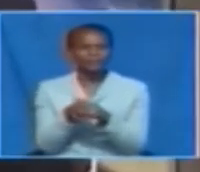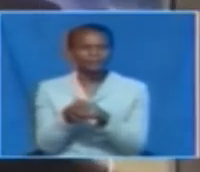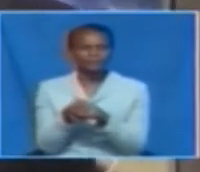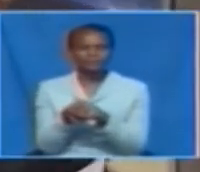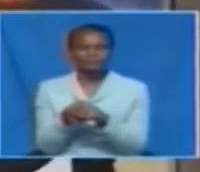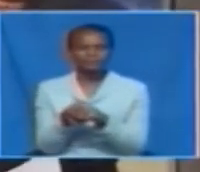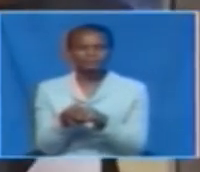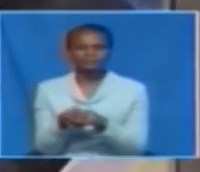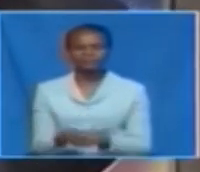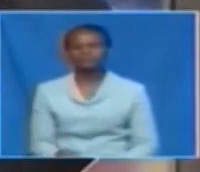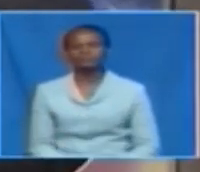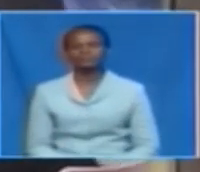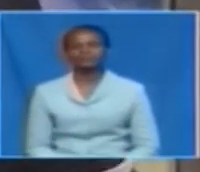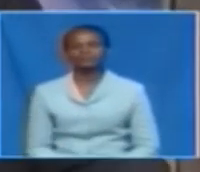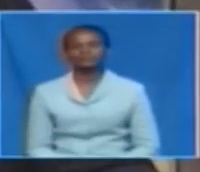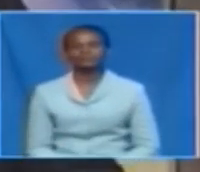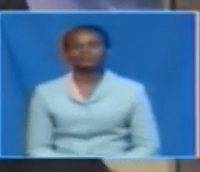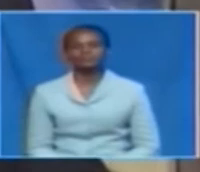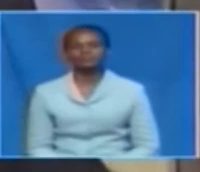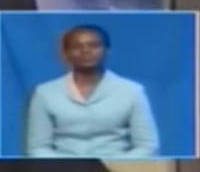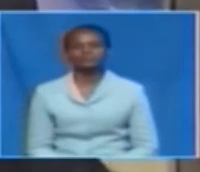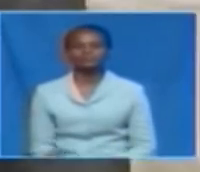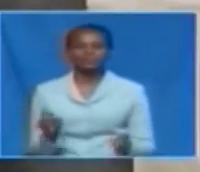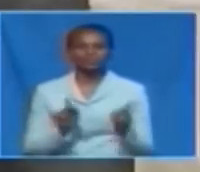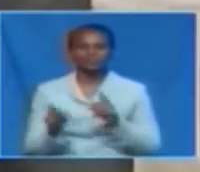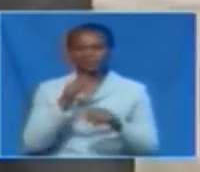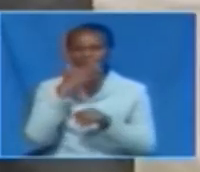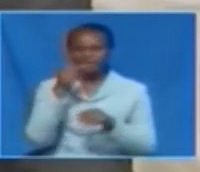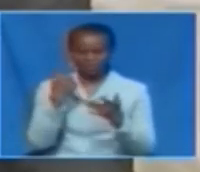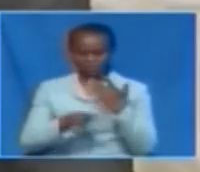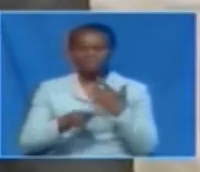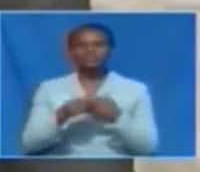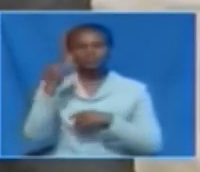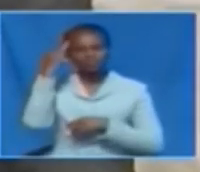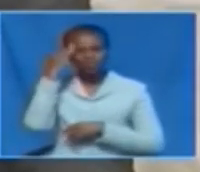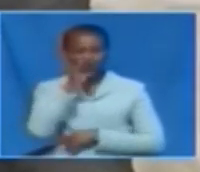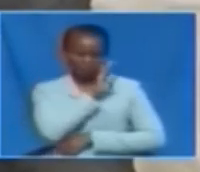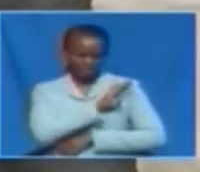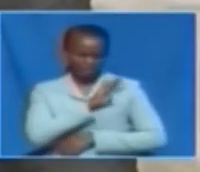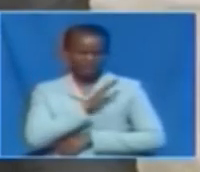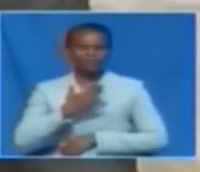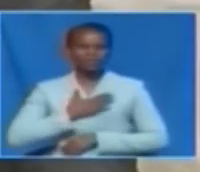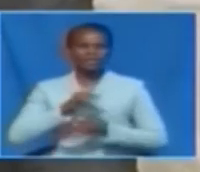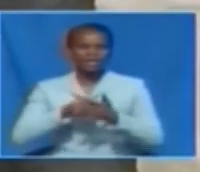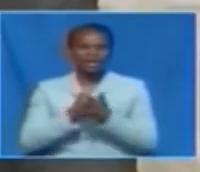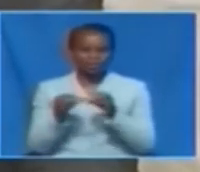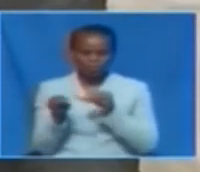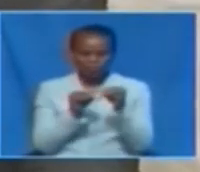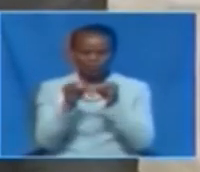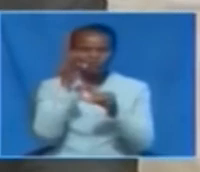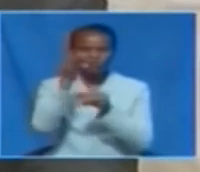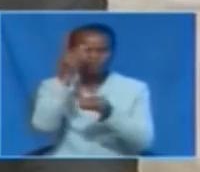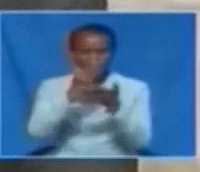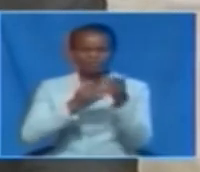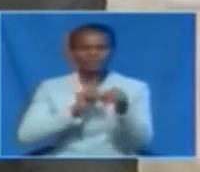as it's always probably been. No, I think that people would have to knock on their morals to see how they're going to move forward. Because